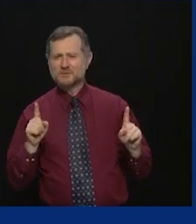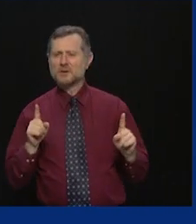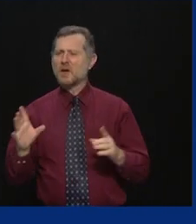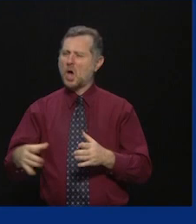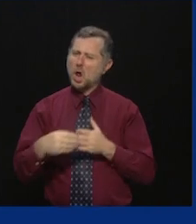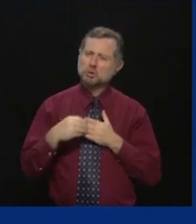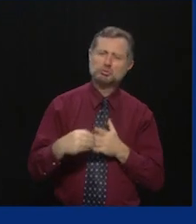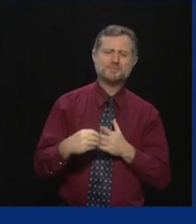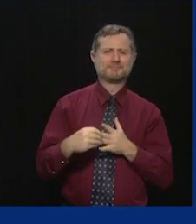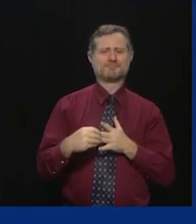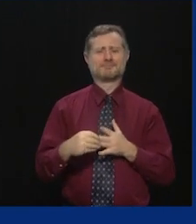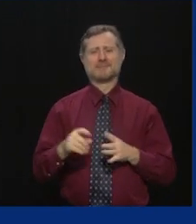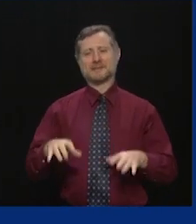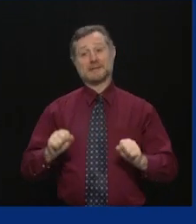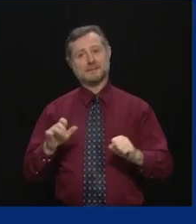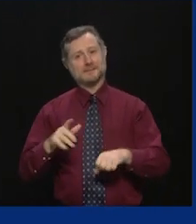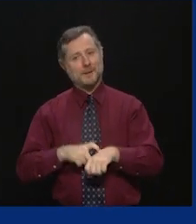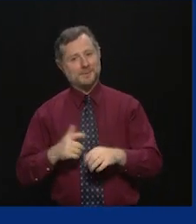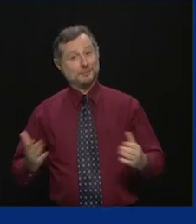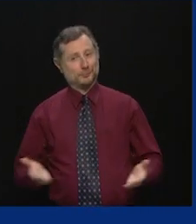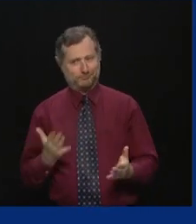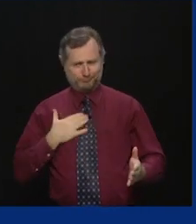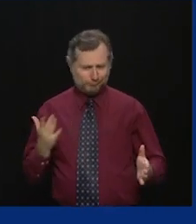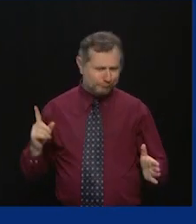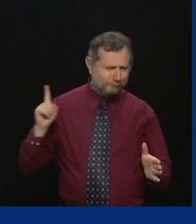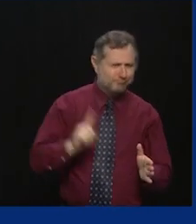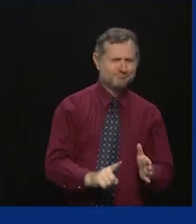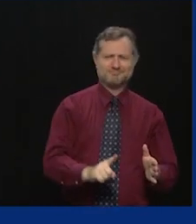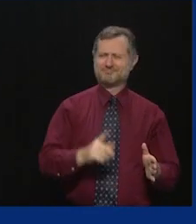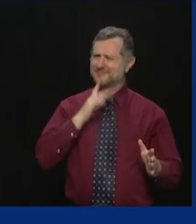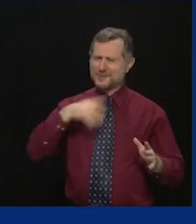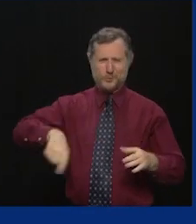for taking time to be here today and to be part of this great celebration. So thank you very